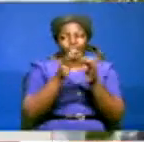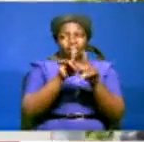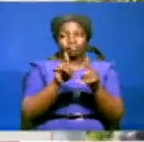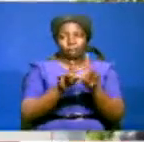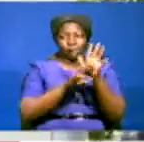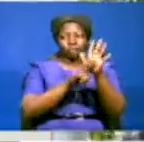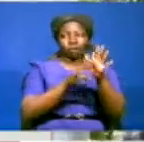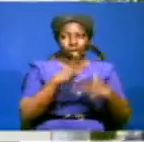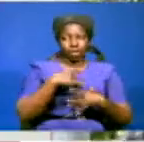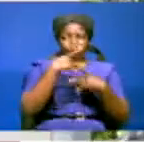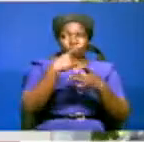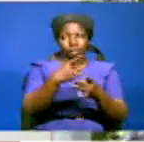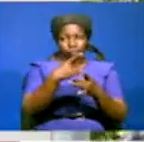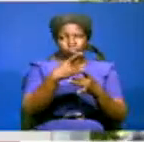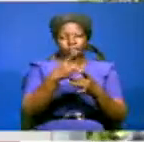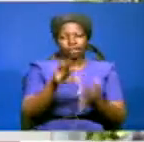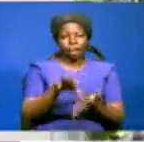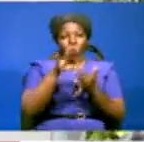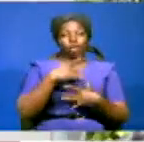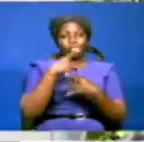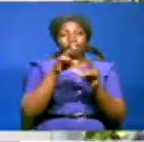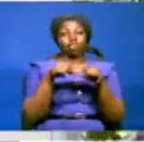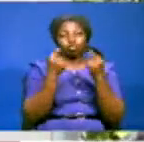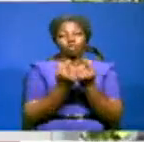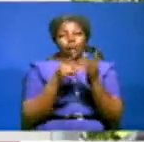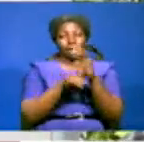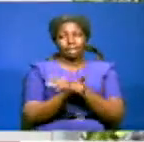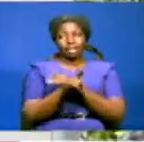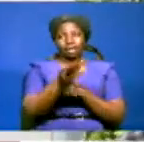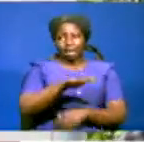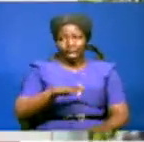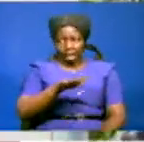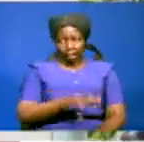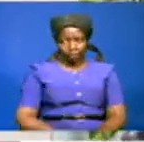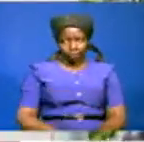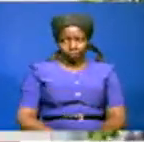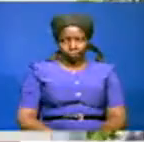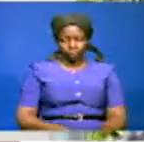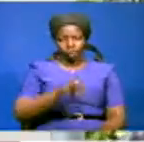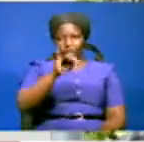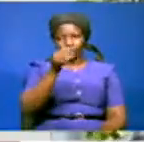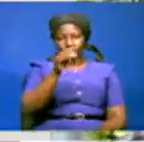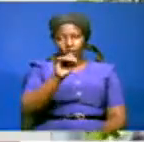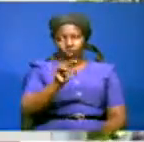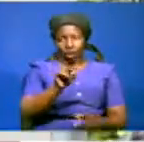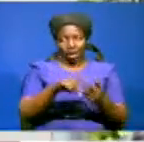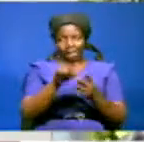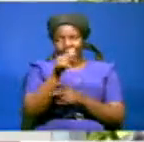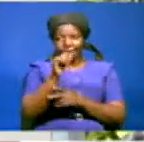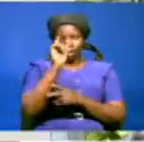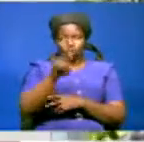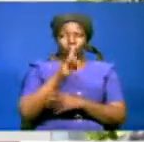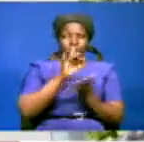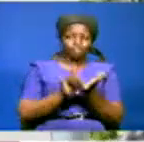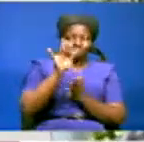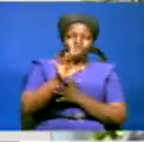branch. Rebel Elisha Ochingo Odhiambo and Mr. John Ogam Maramba be suspended from the branch membership of ODM